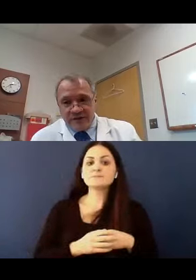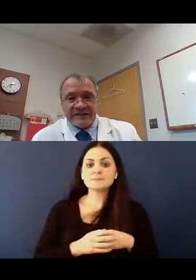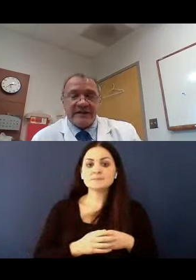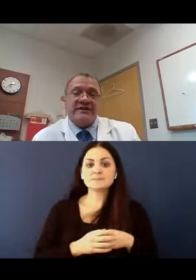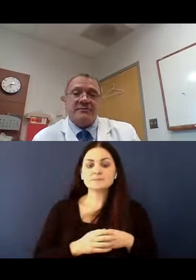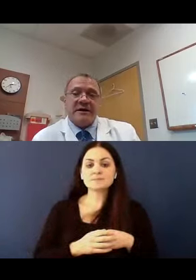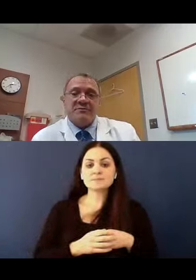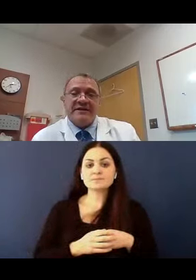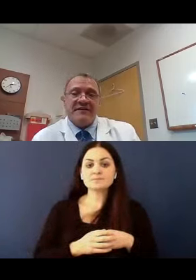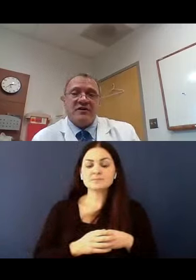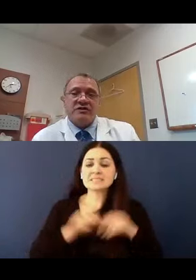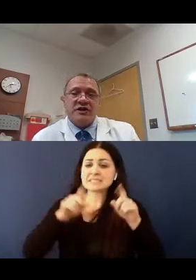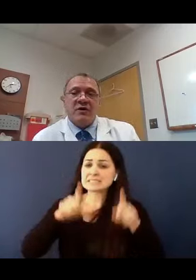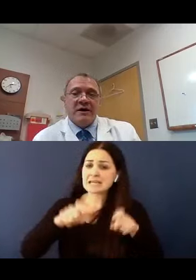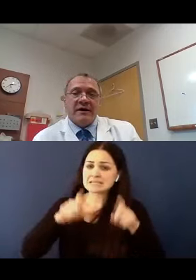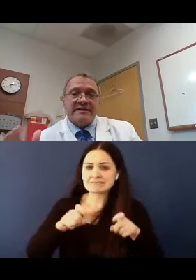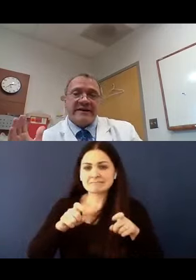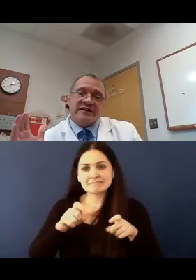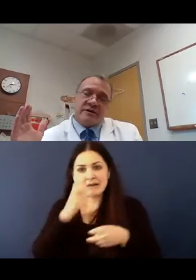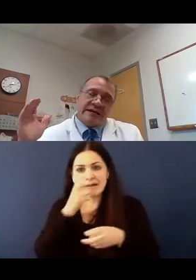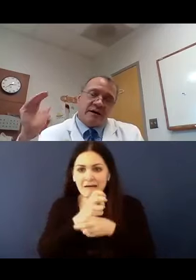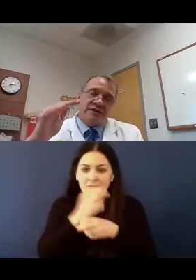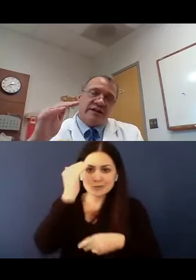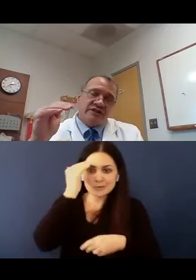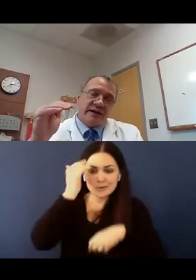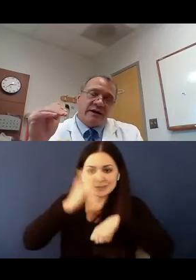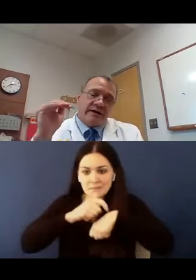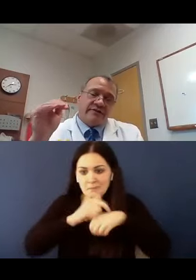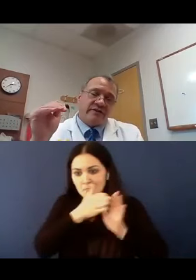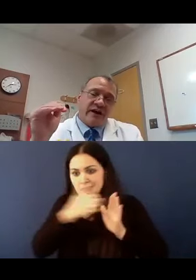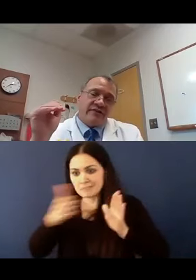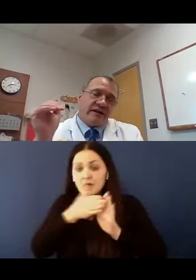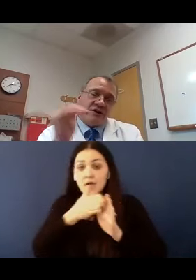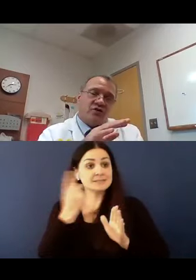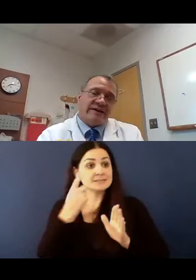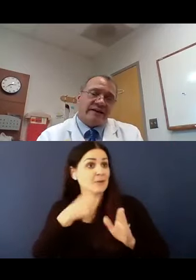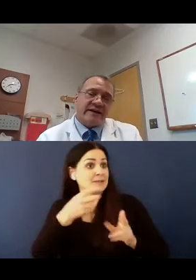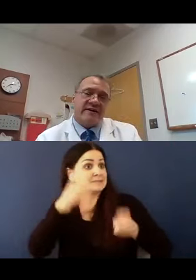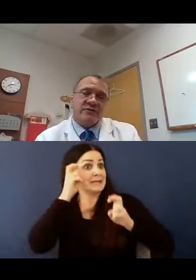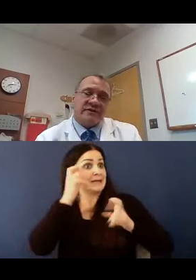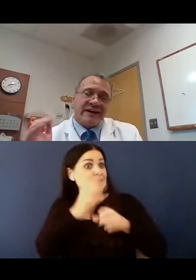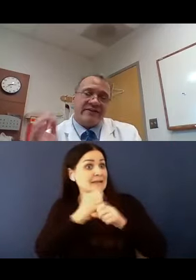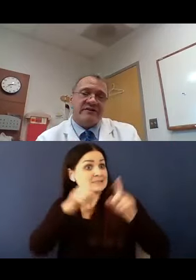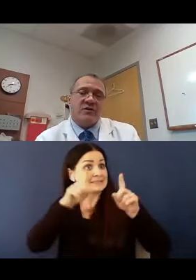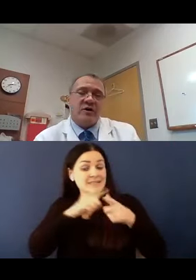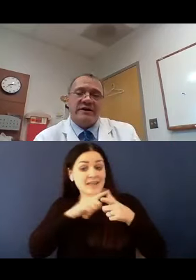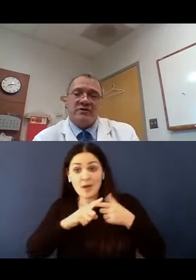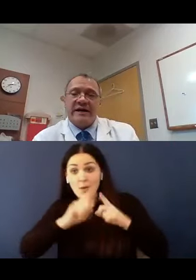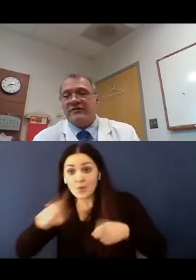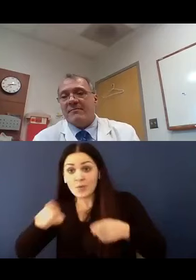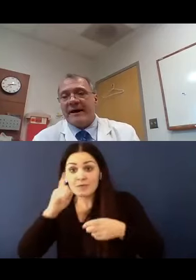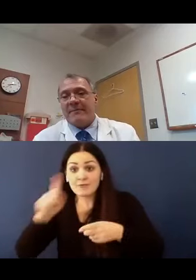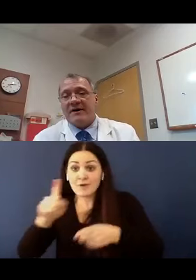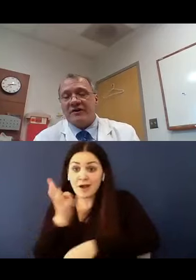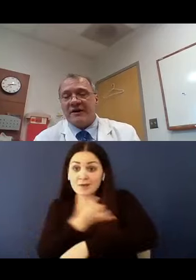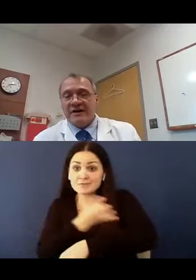know, testing can sometimes be difficult. So it's not as if somebody comes in sick, gets a test, and then goes right to get this. The test can take 1 to 2 days to